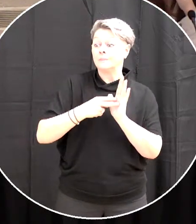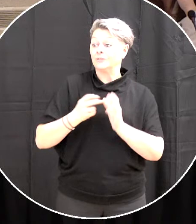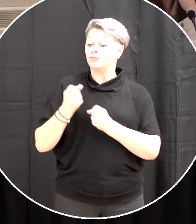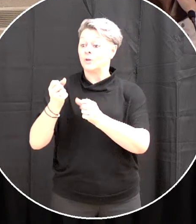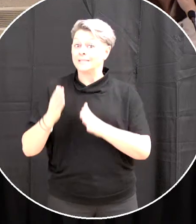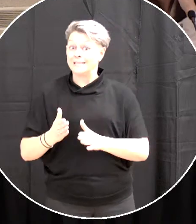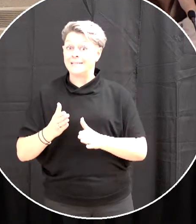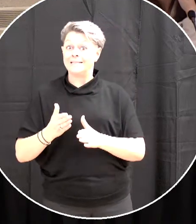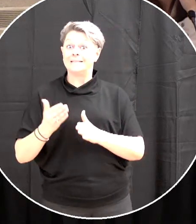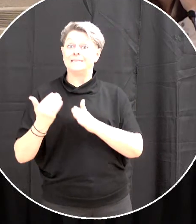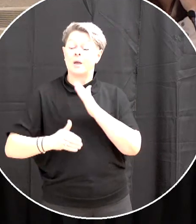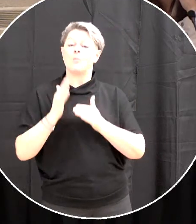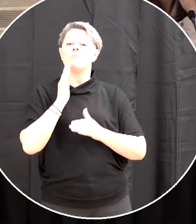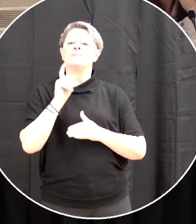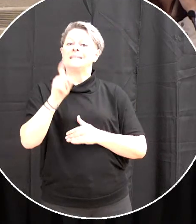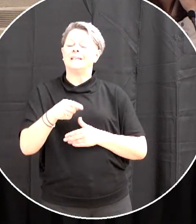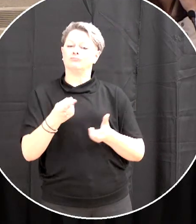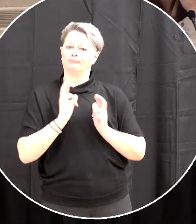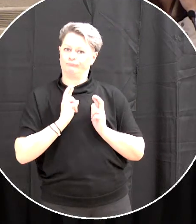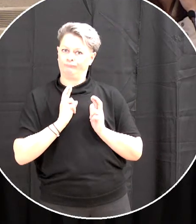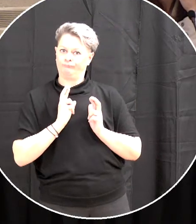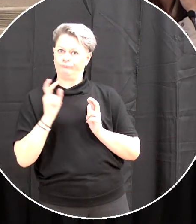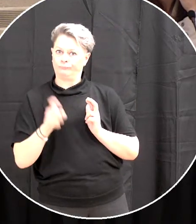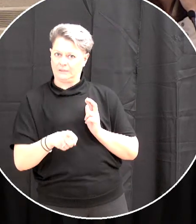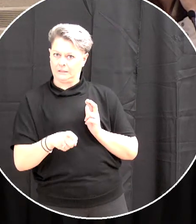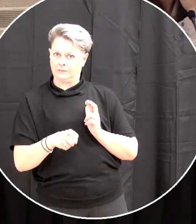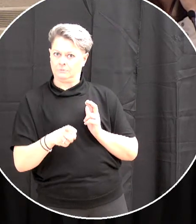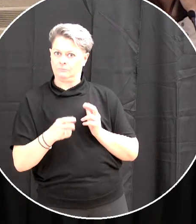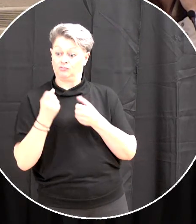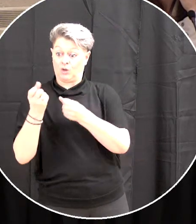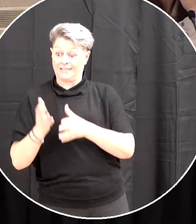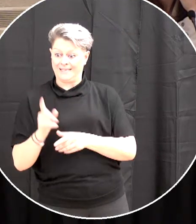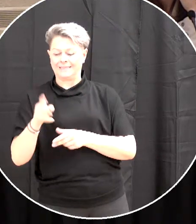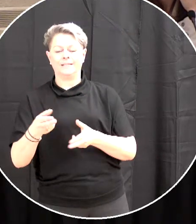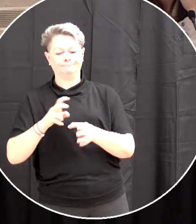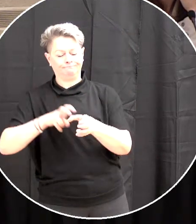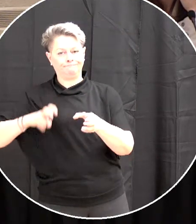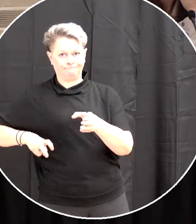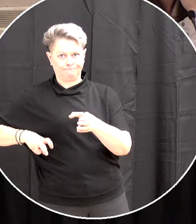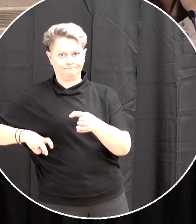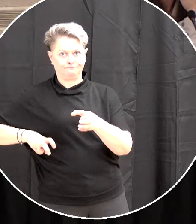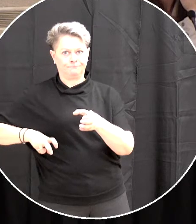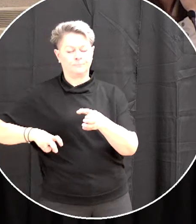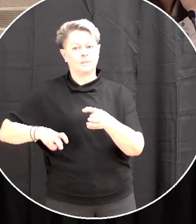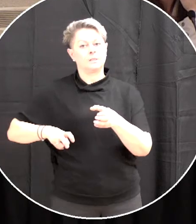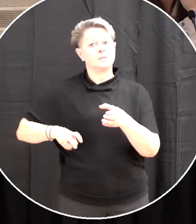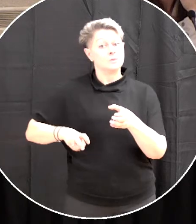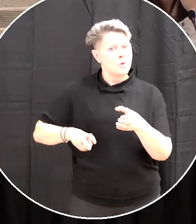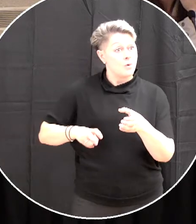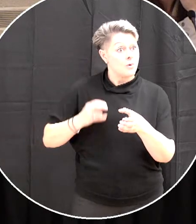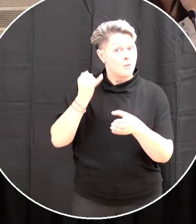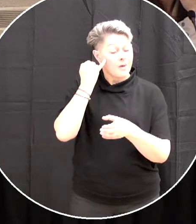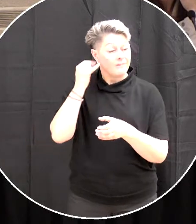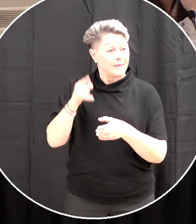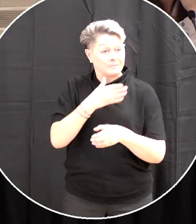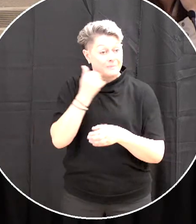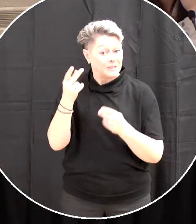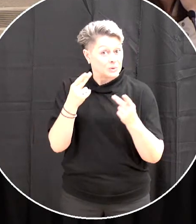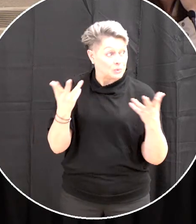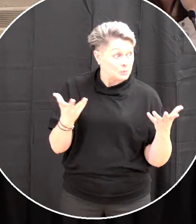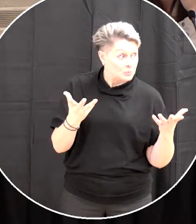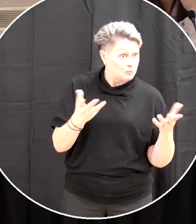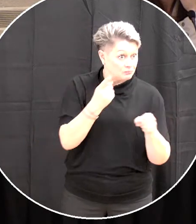have to resign as trustees. And if that's incorrect, the best thing for you to do is to stop me now, because that's